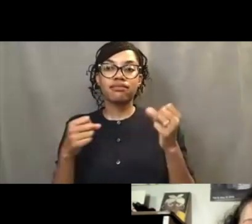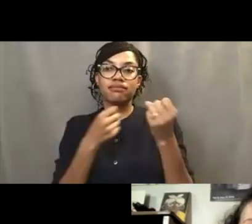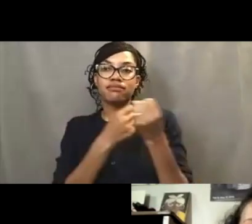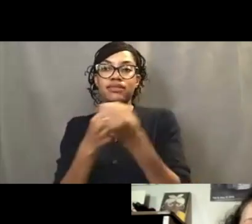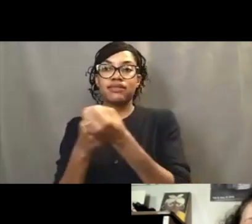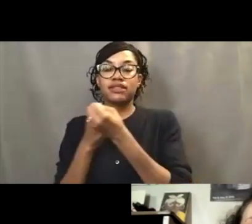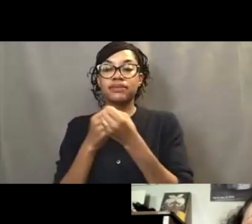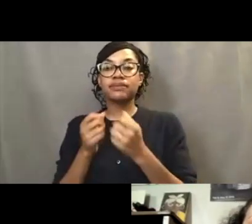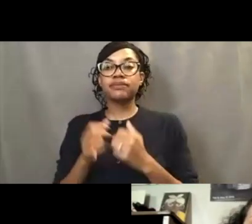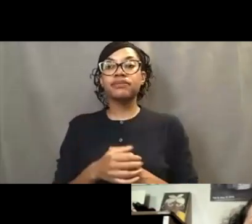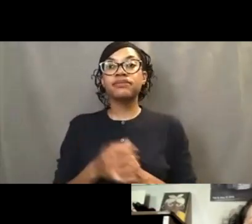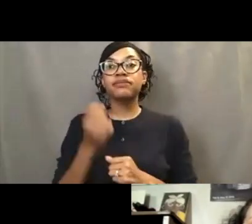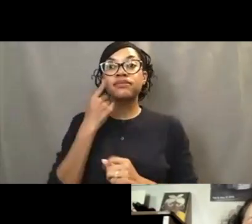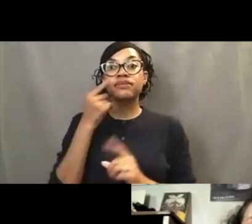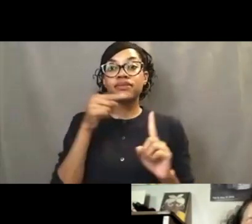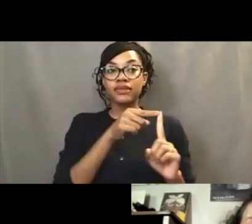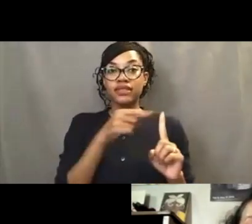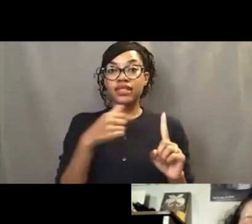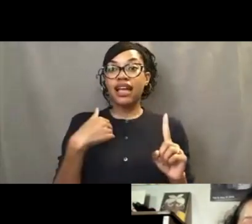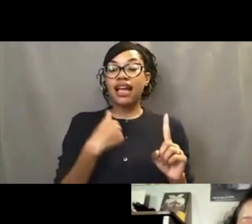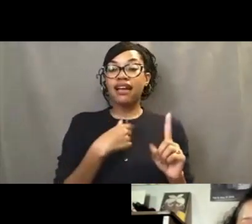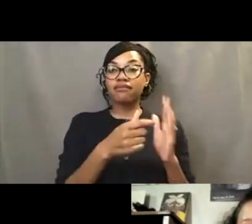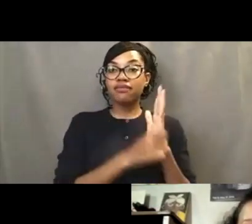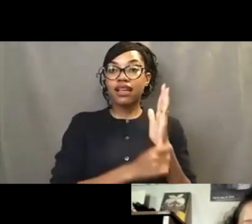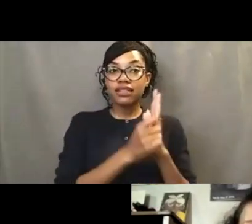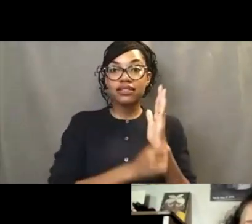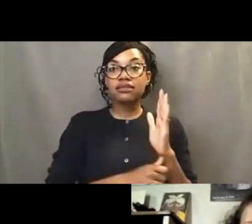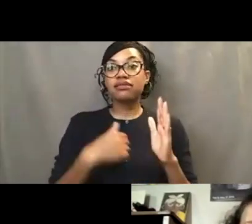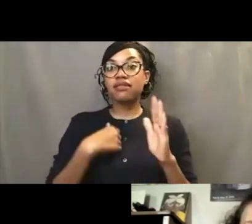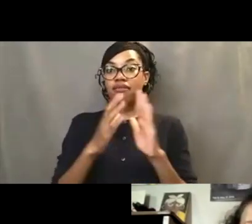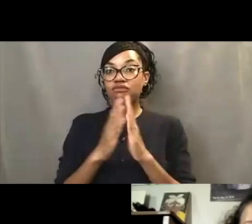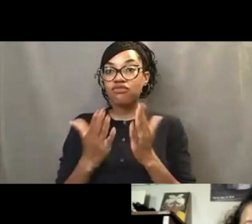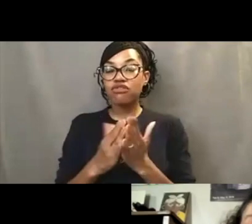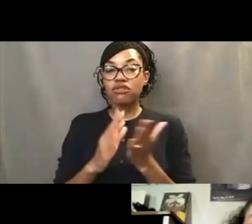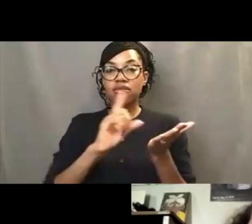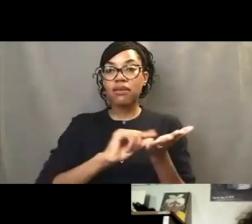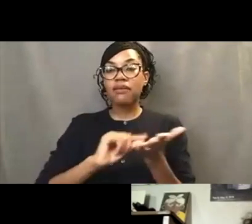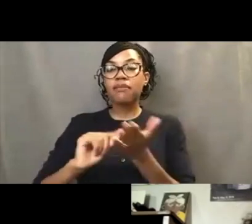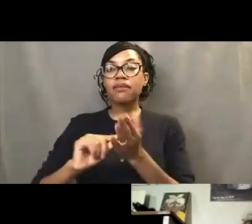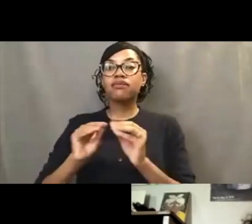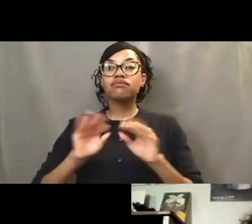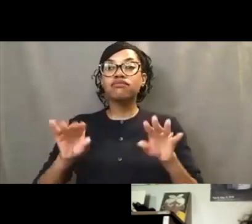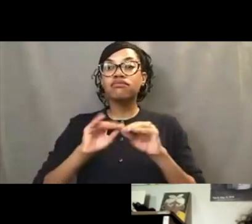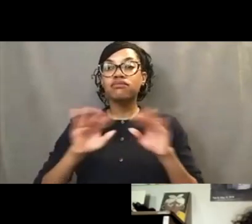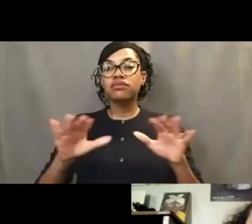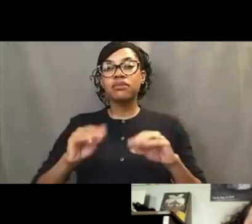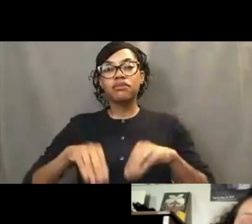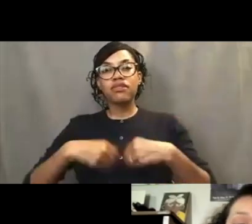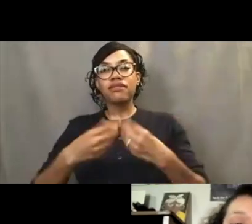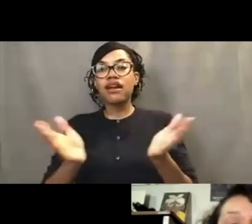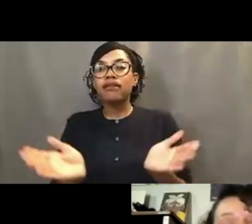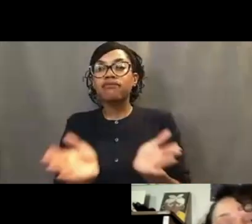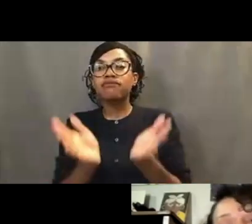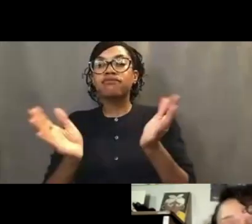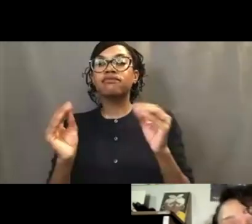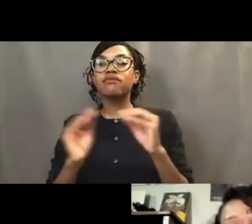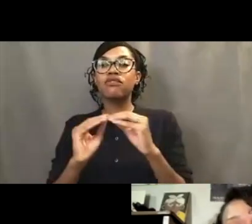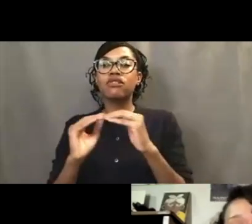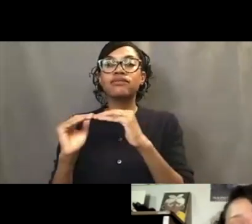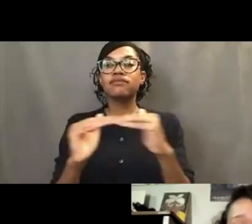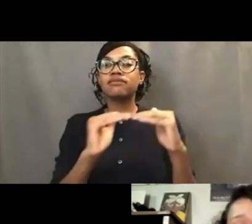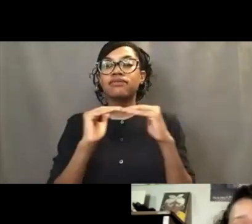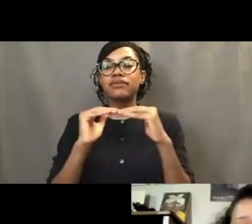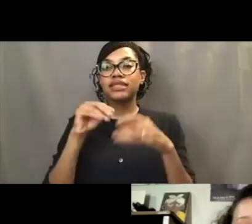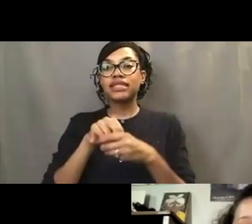other resources promote equity and racial justice in the classroom. Rethinking Schools encourages grassroots efforts